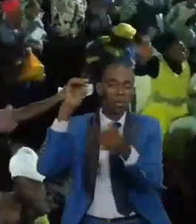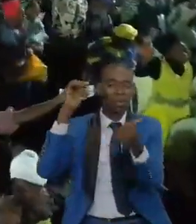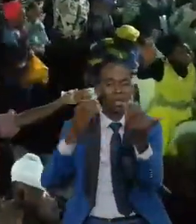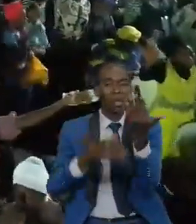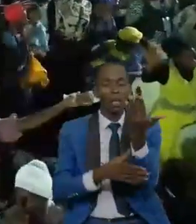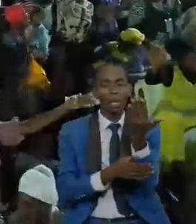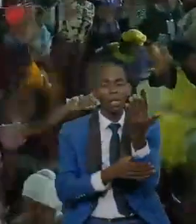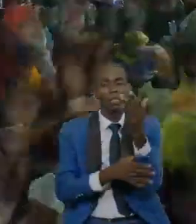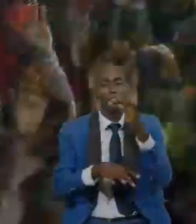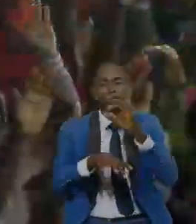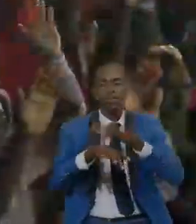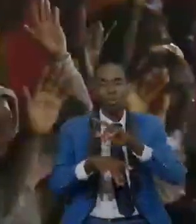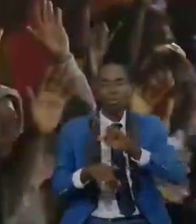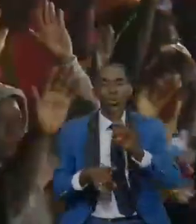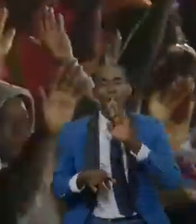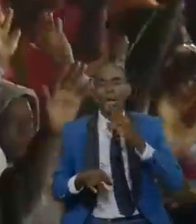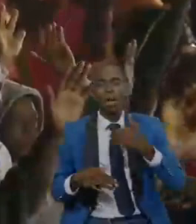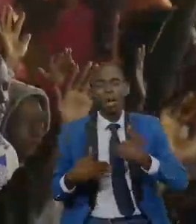you have the challenge.